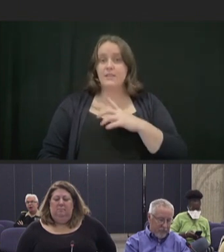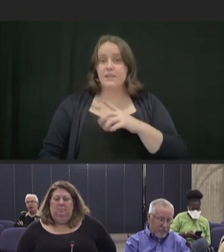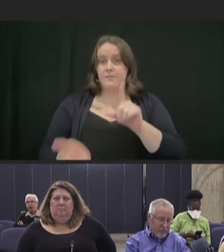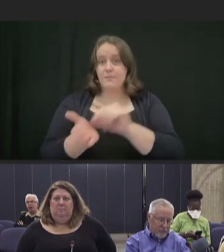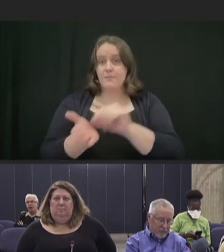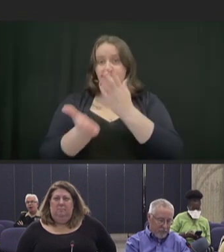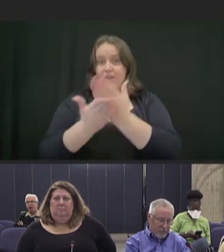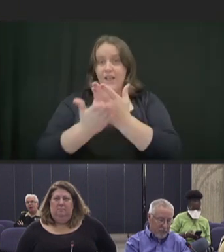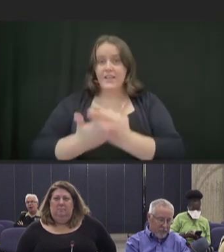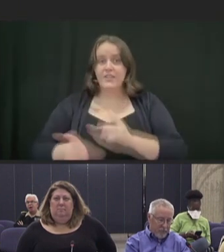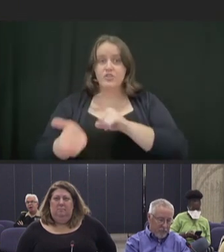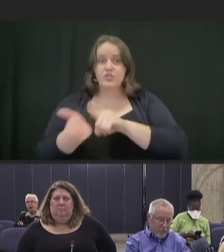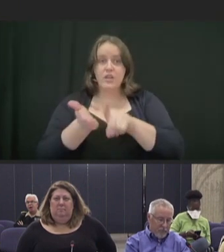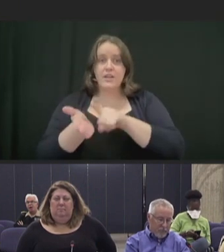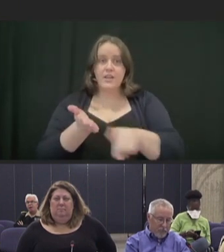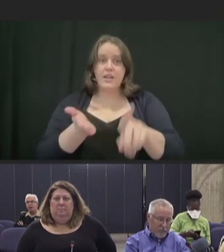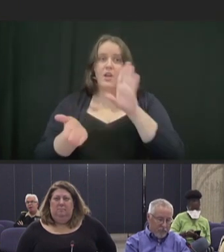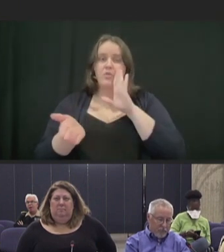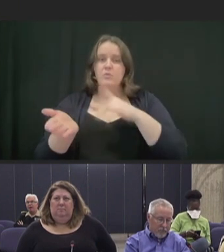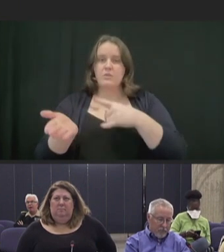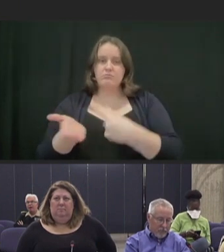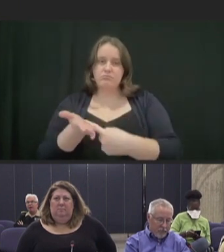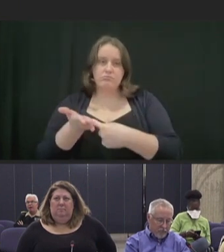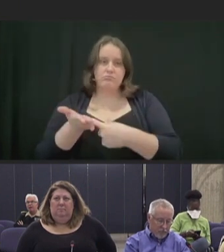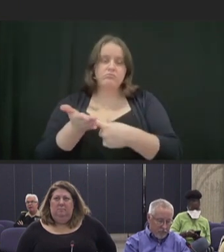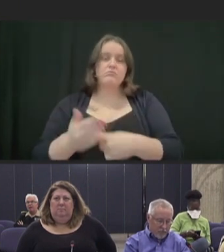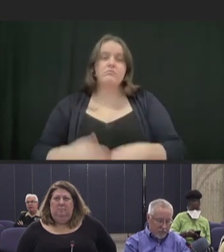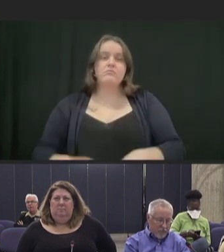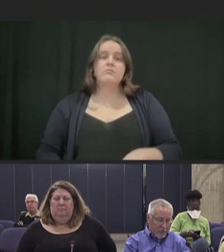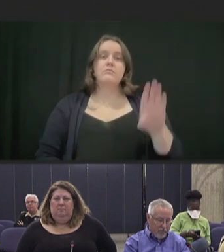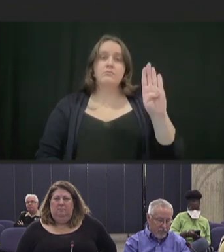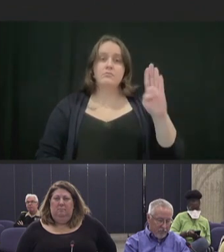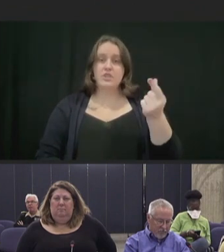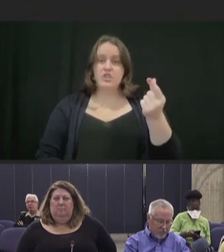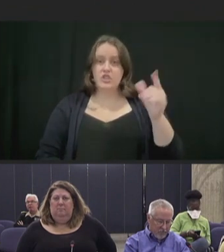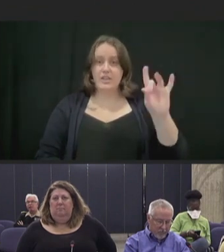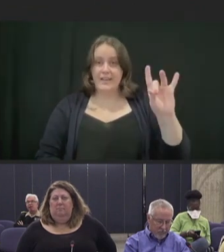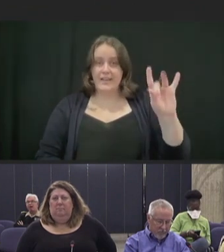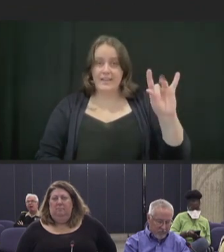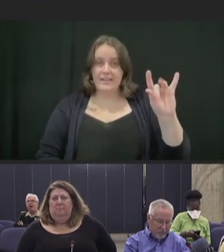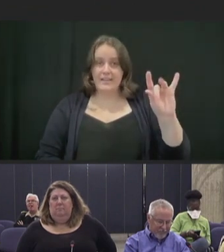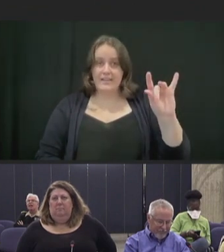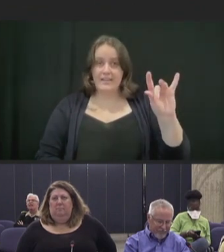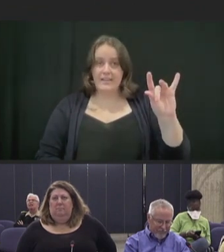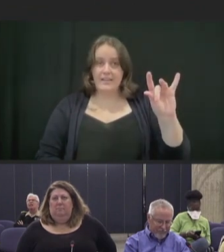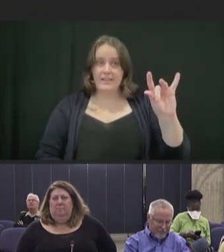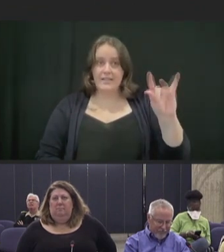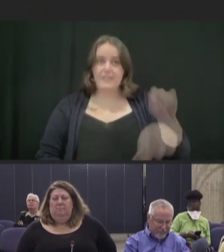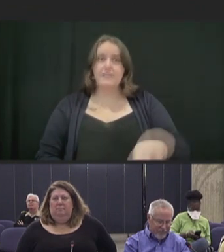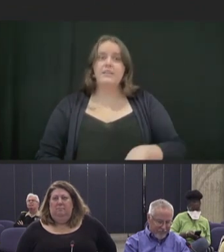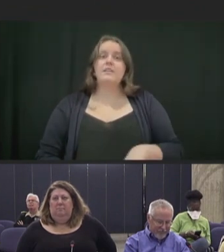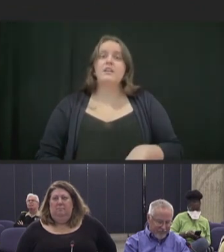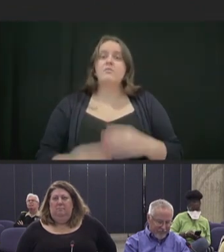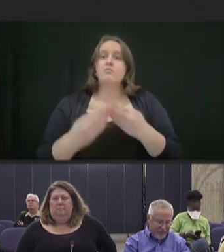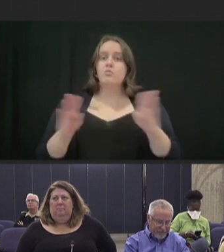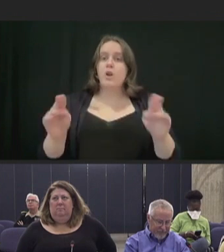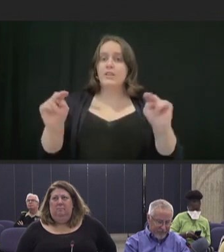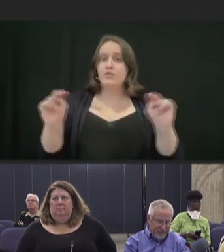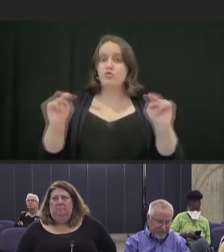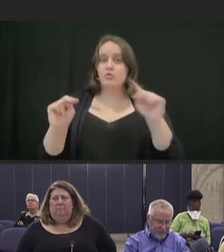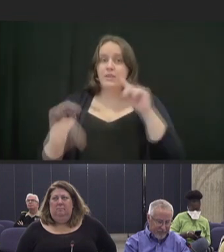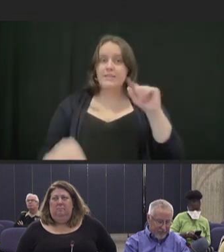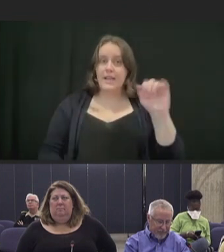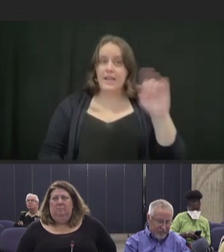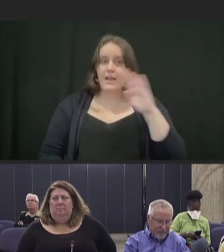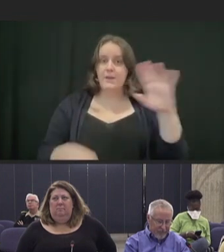And so the antibody we're targeting is called BG18. This is a HIV broadly neutralizing antibody that binds to the V3